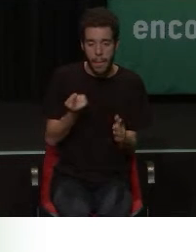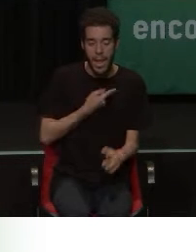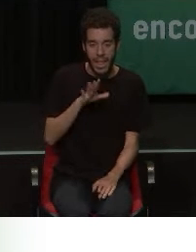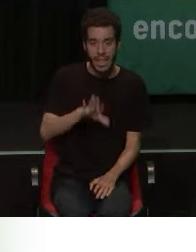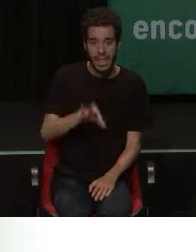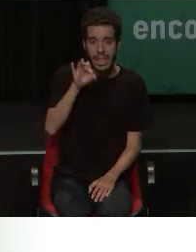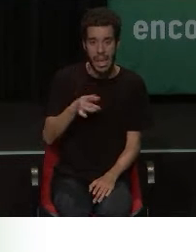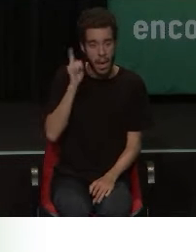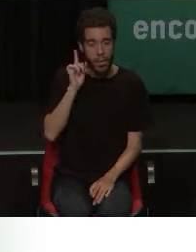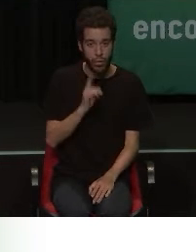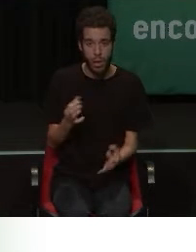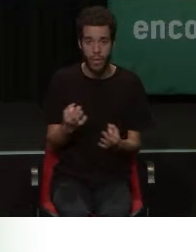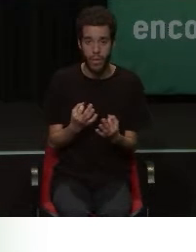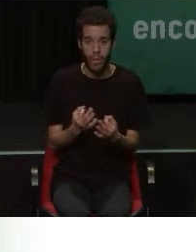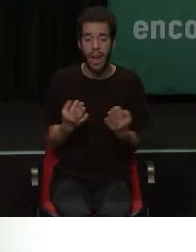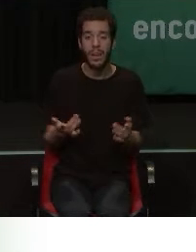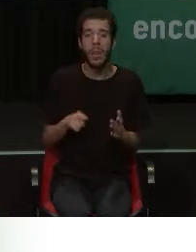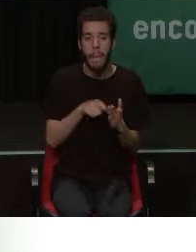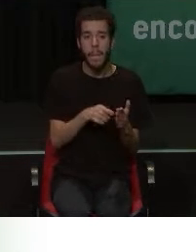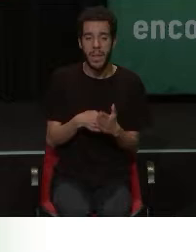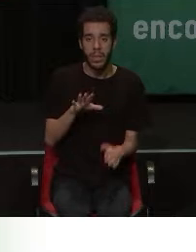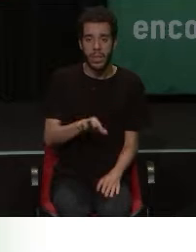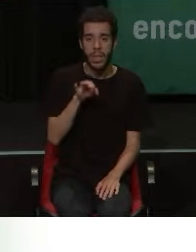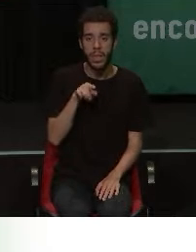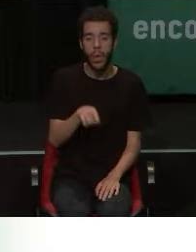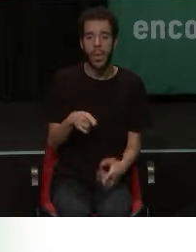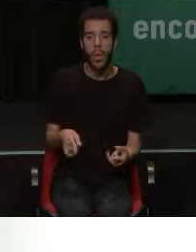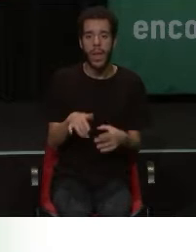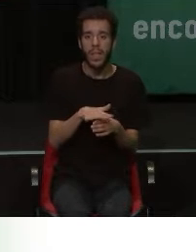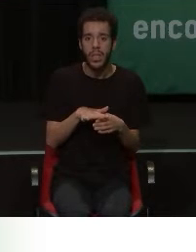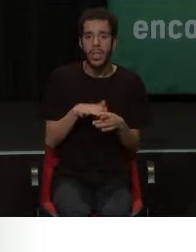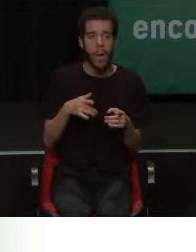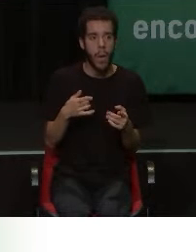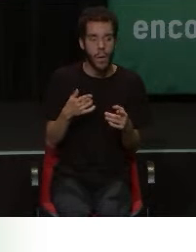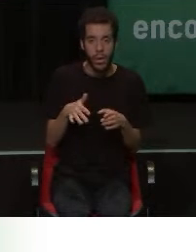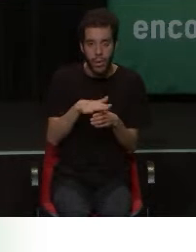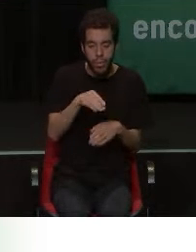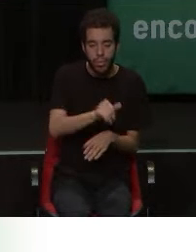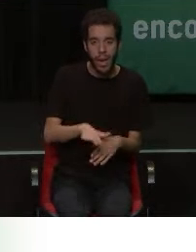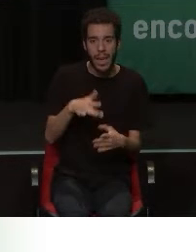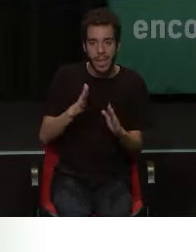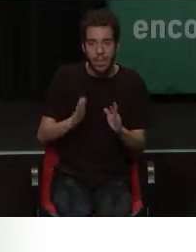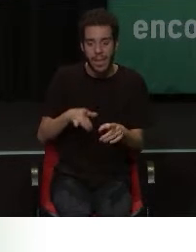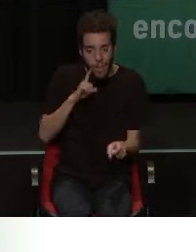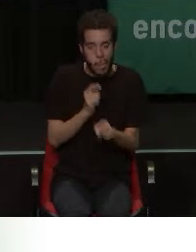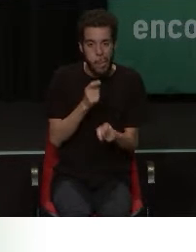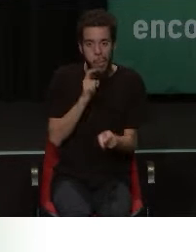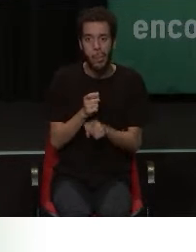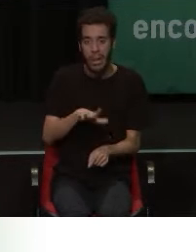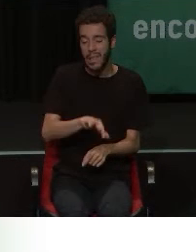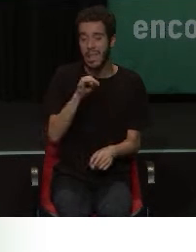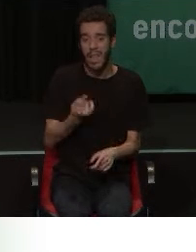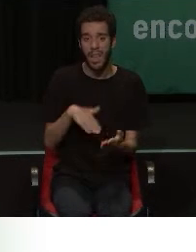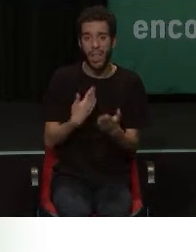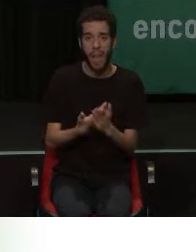and the selection pressure, and the places where the most selection